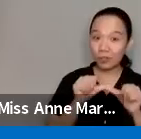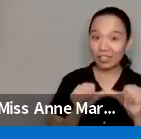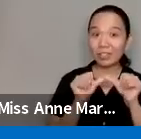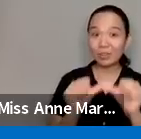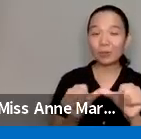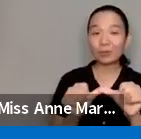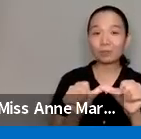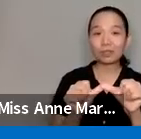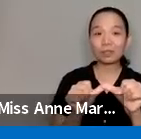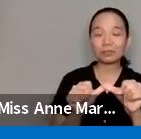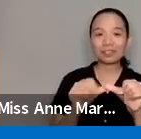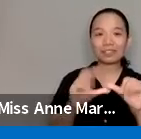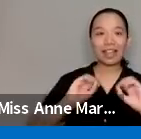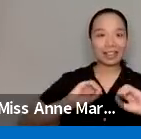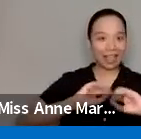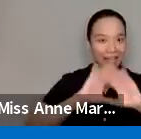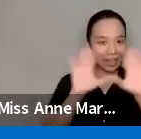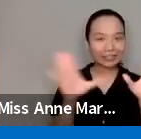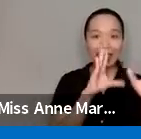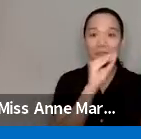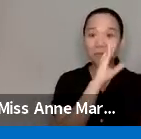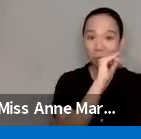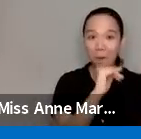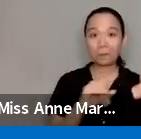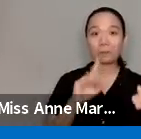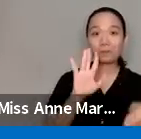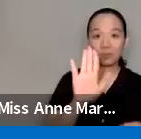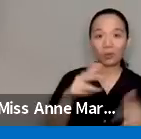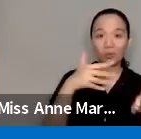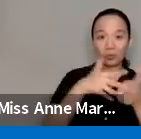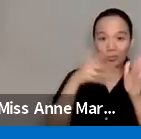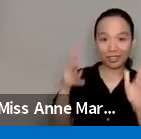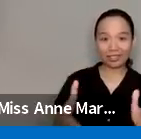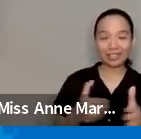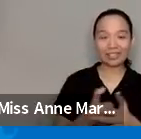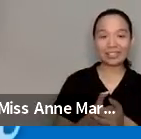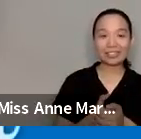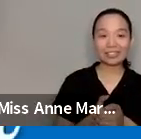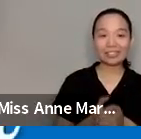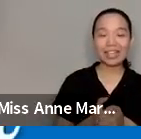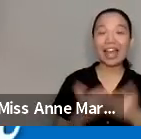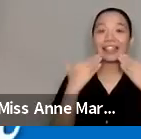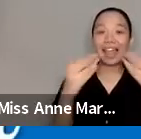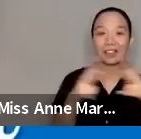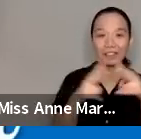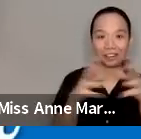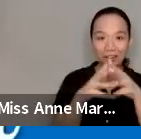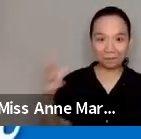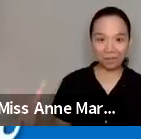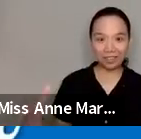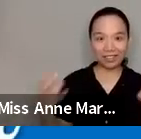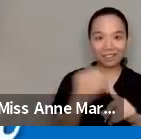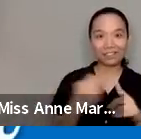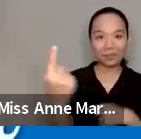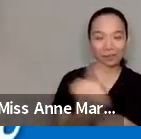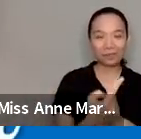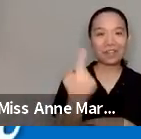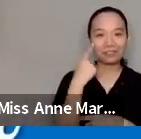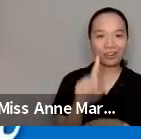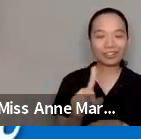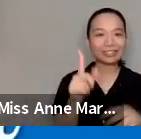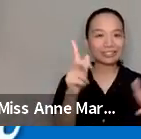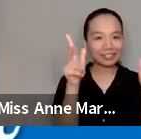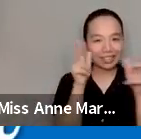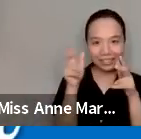to being enlightenment and hope to your students. Thank you very much everyone for actively